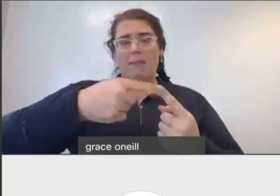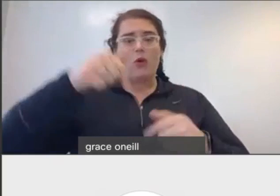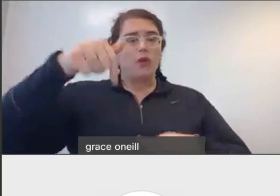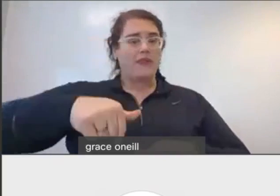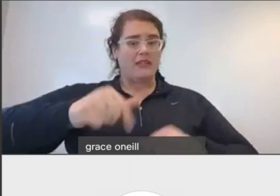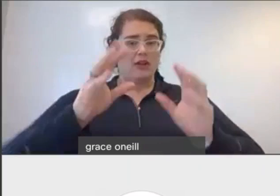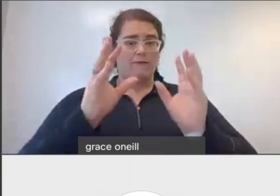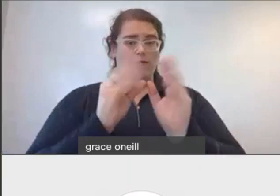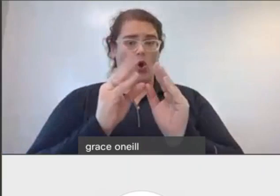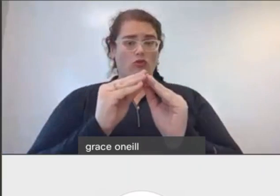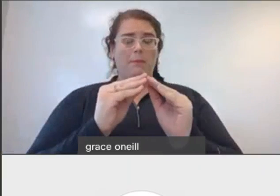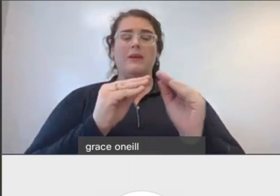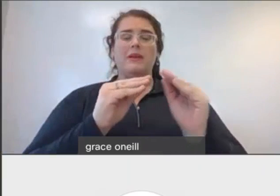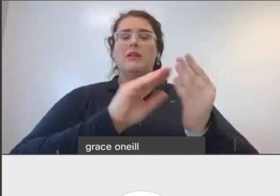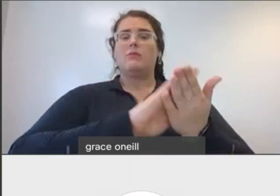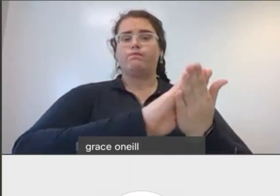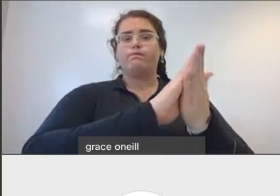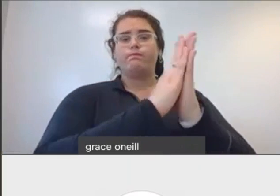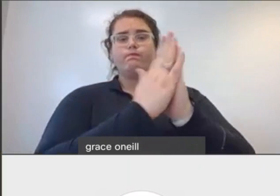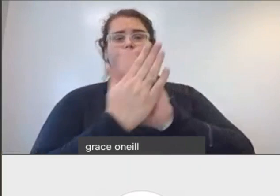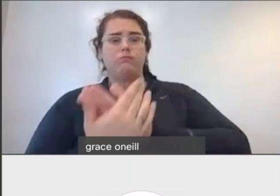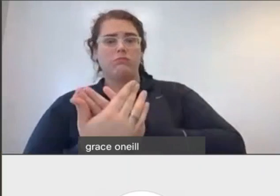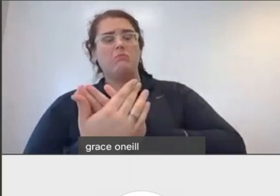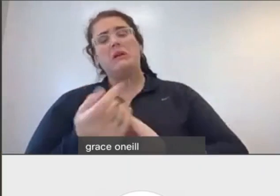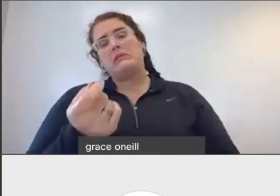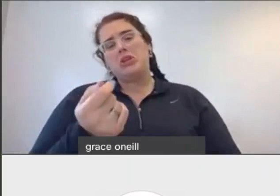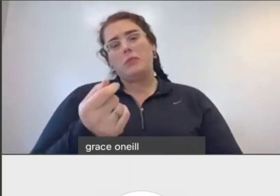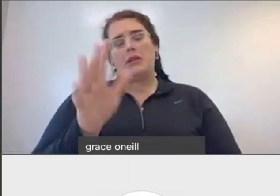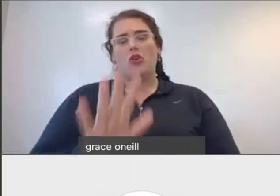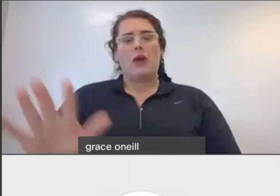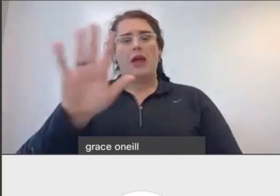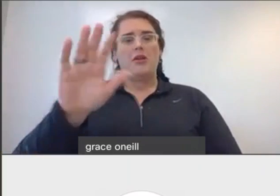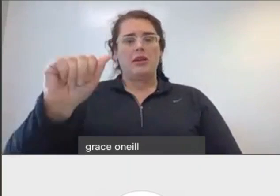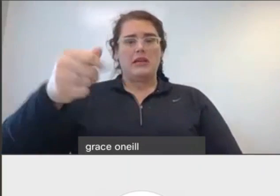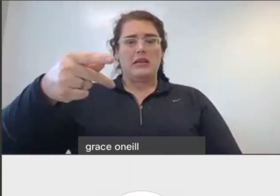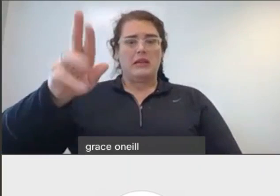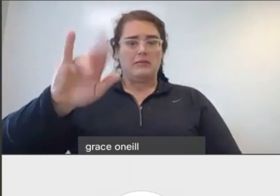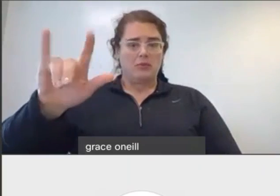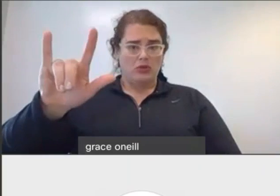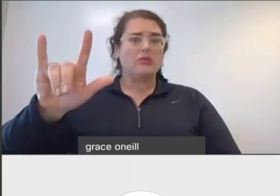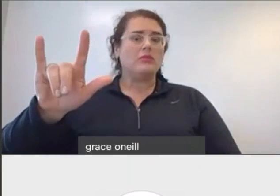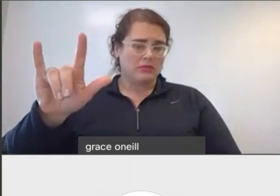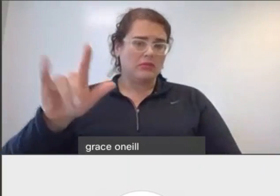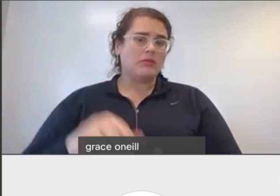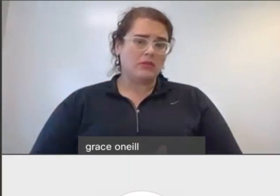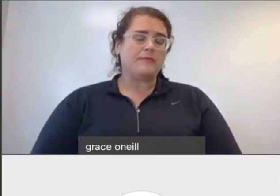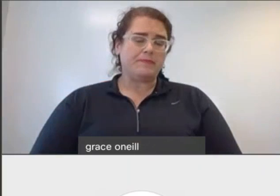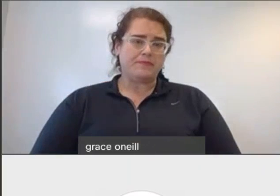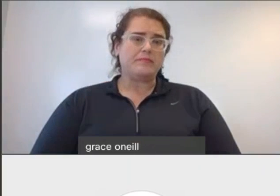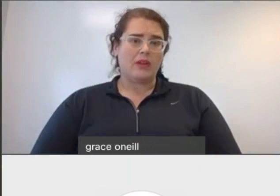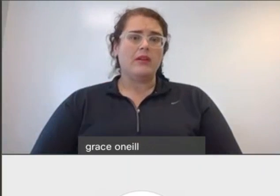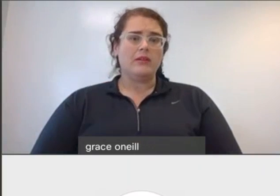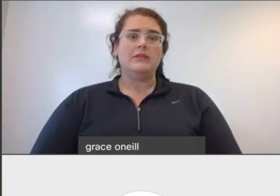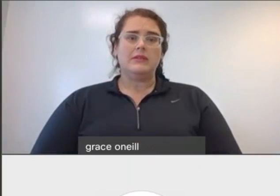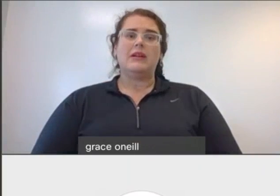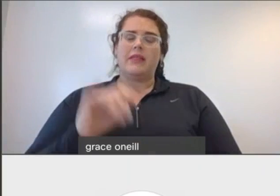bit beginning in April, I would say, where it is a routine part